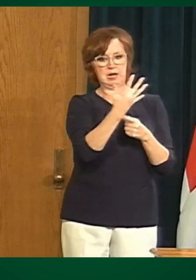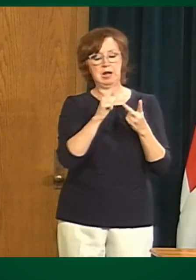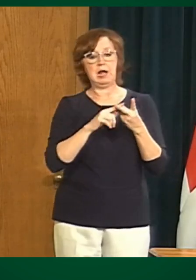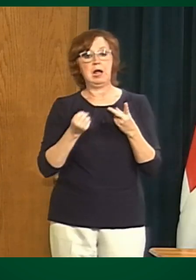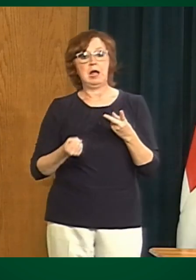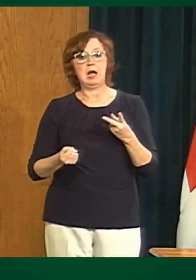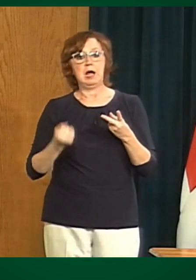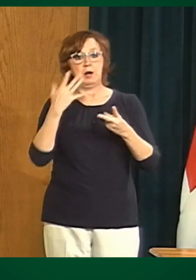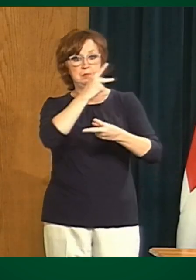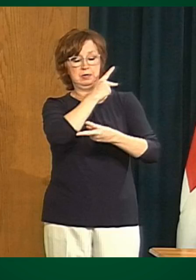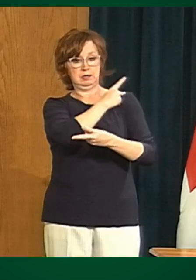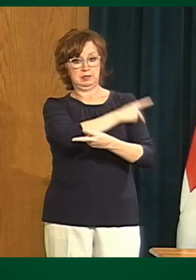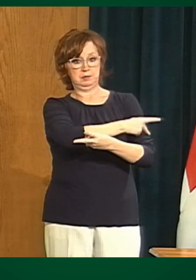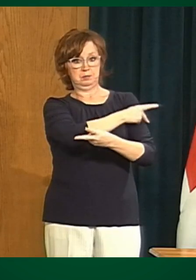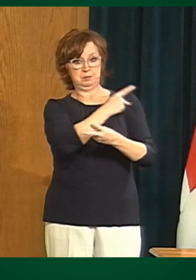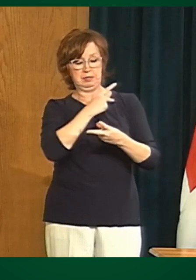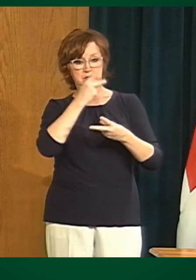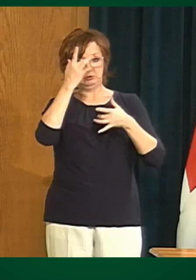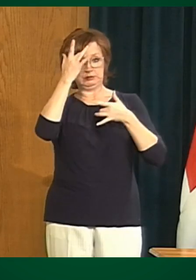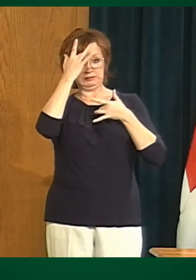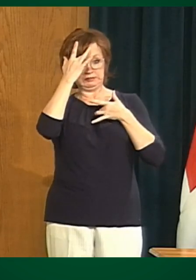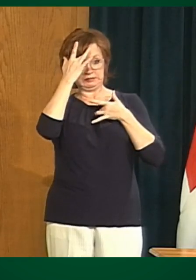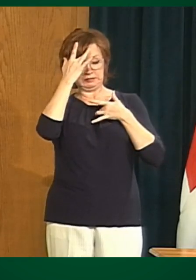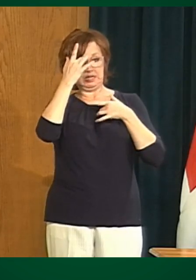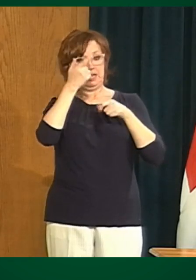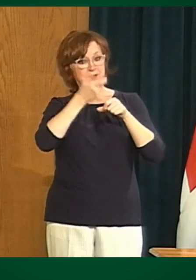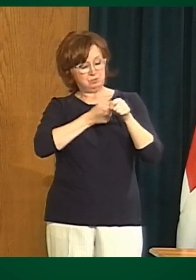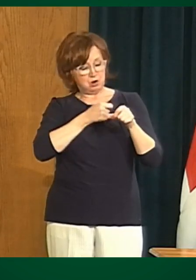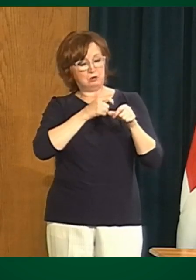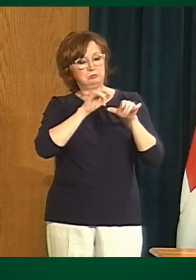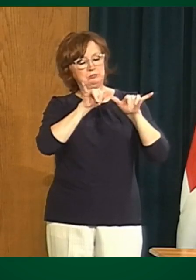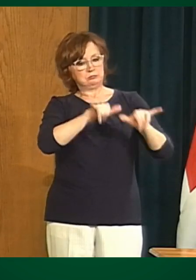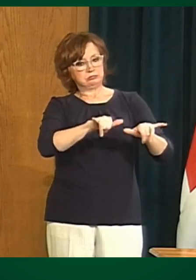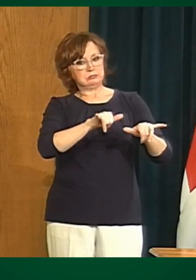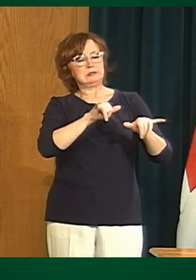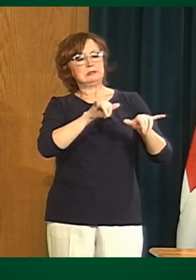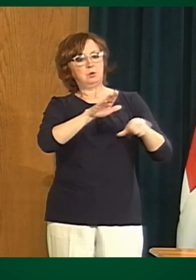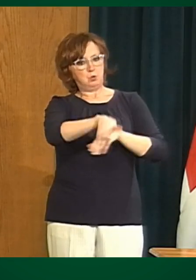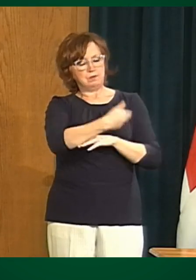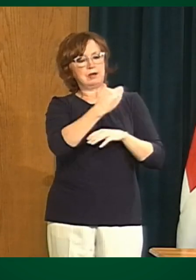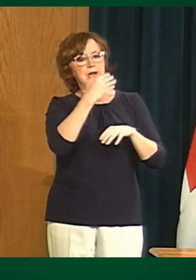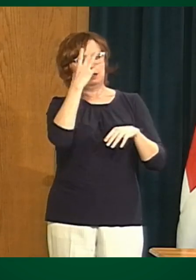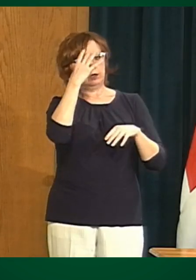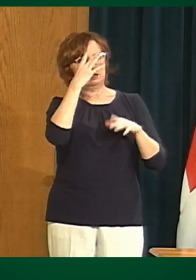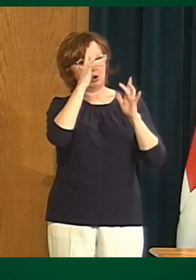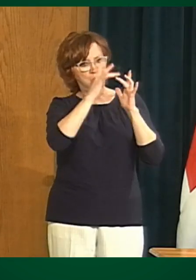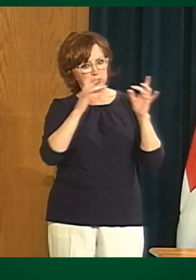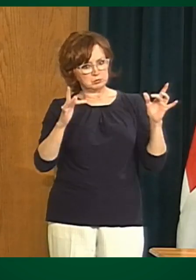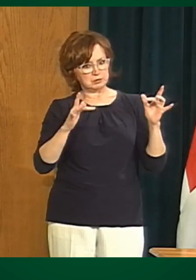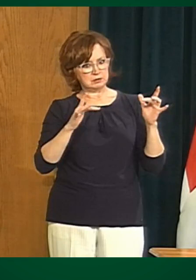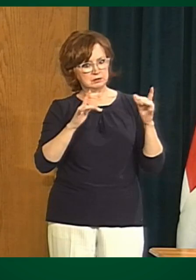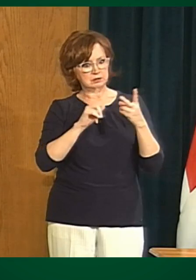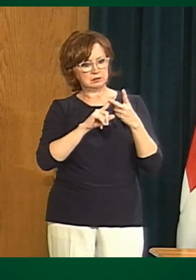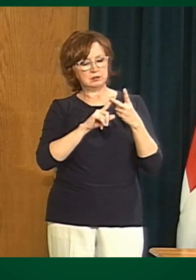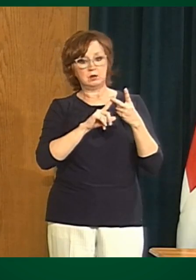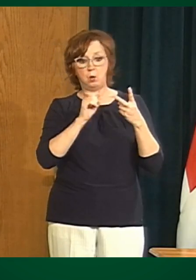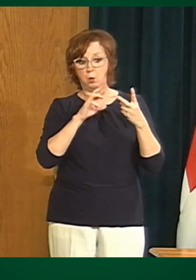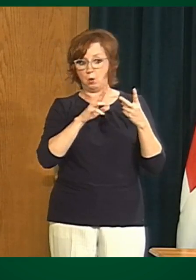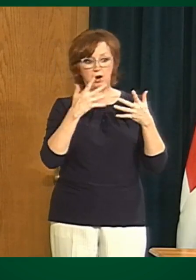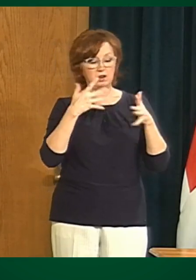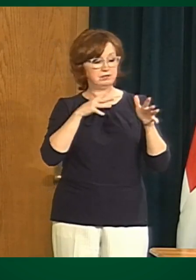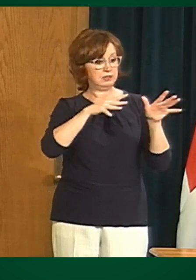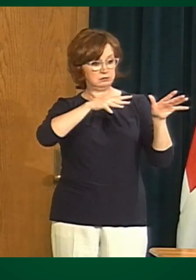patients who are still admitted in the hospital, or some who have been discharged